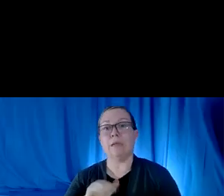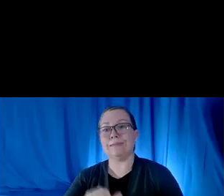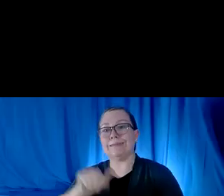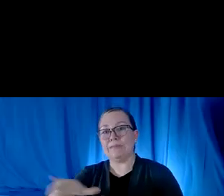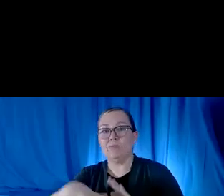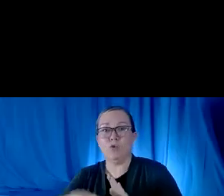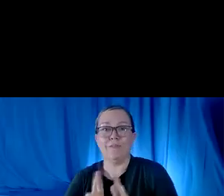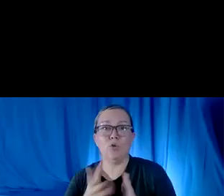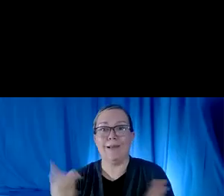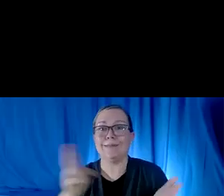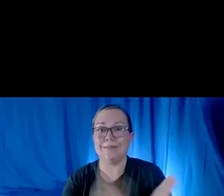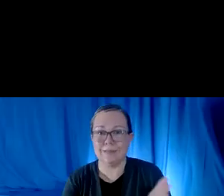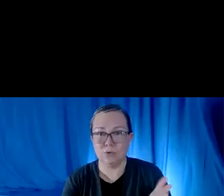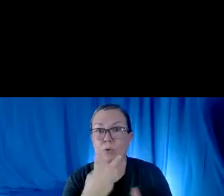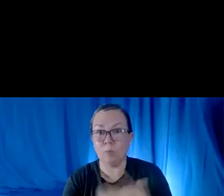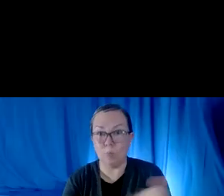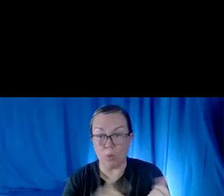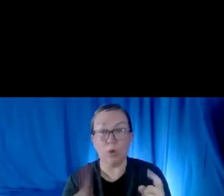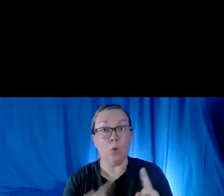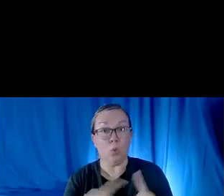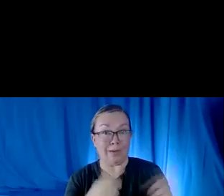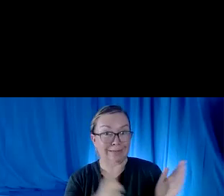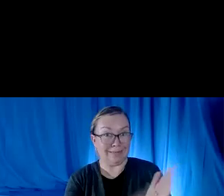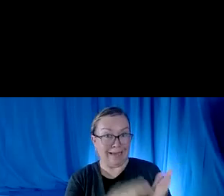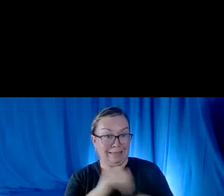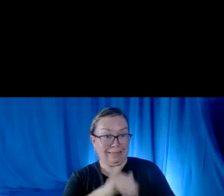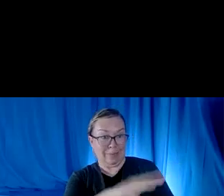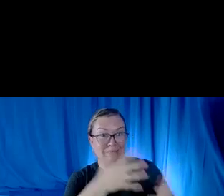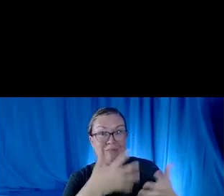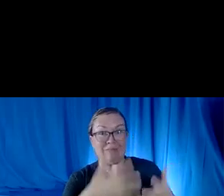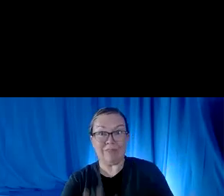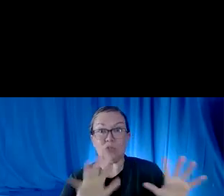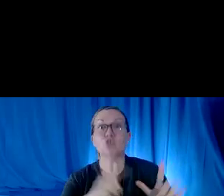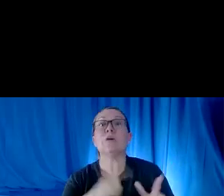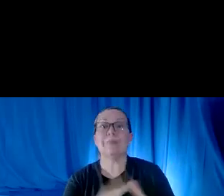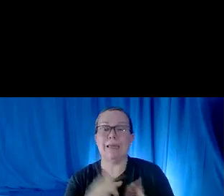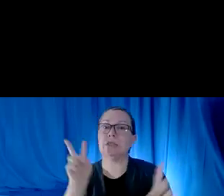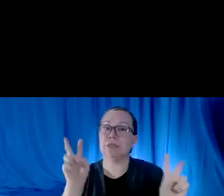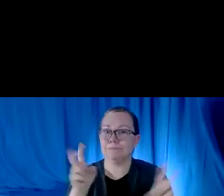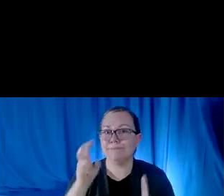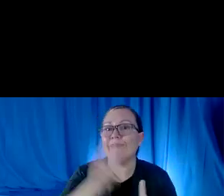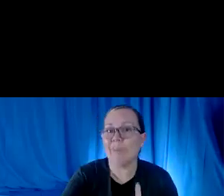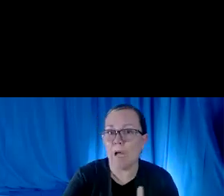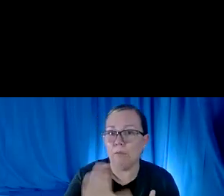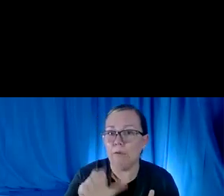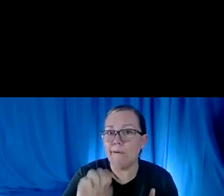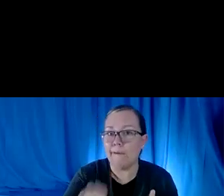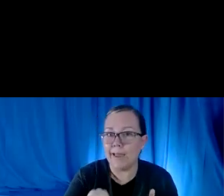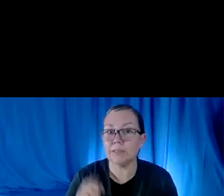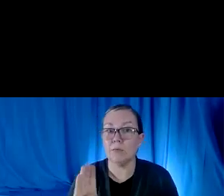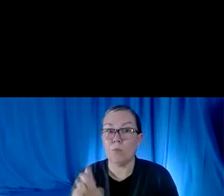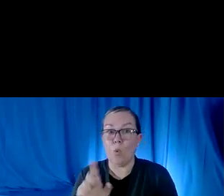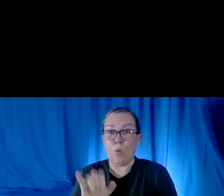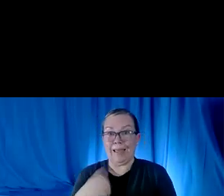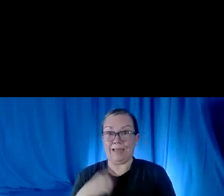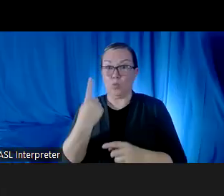signature. When the charge draft is signed and submitted, then a case is deemed as filed and opened. BOLI then has 1 year from